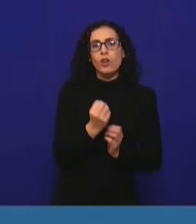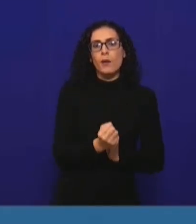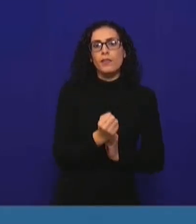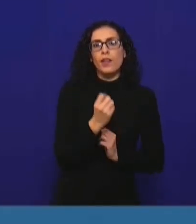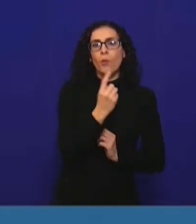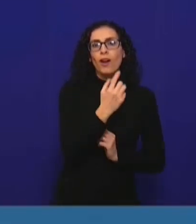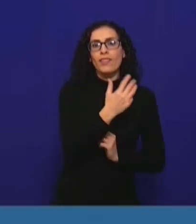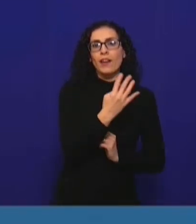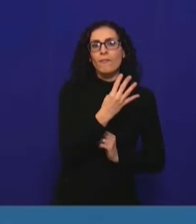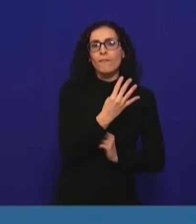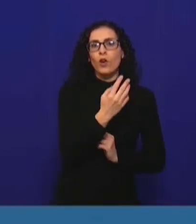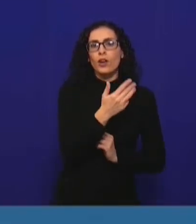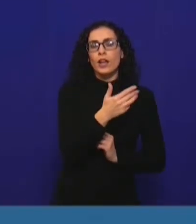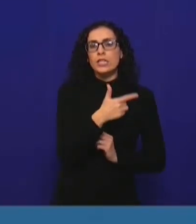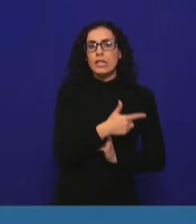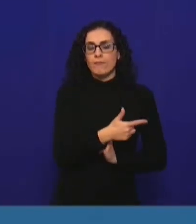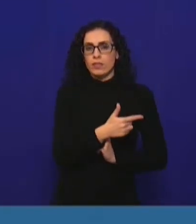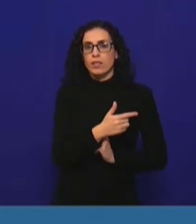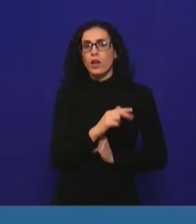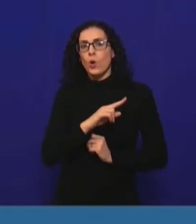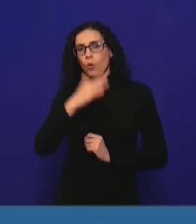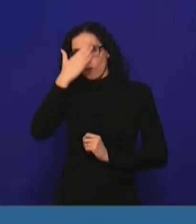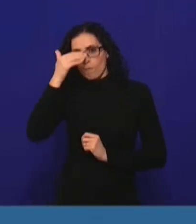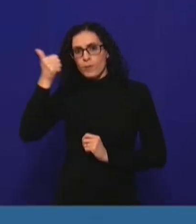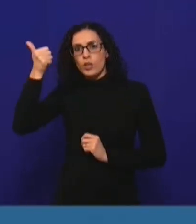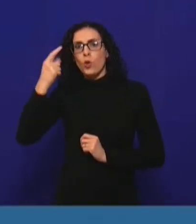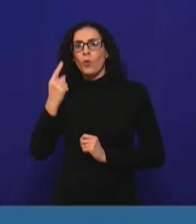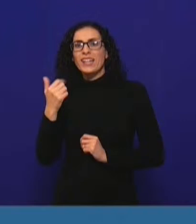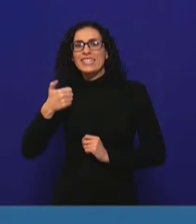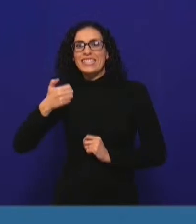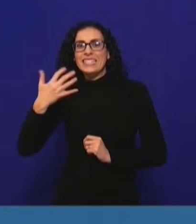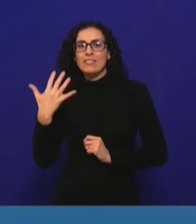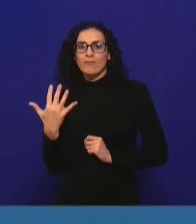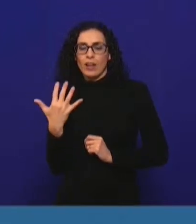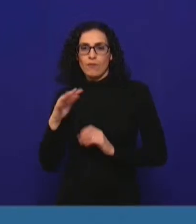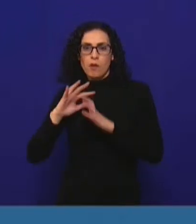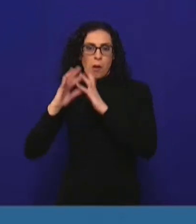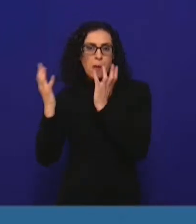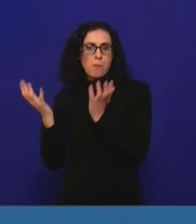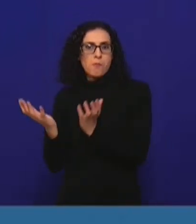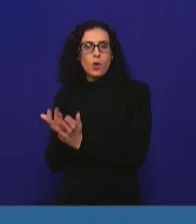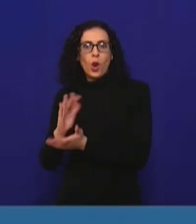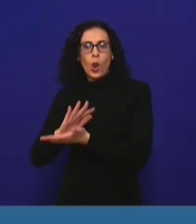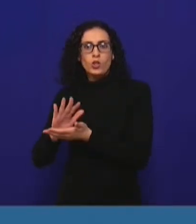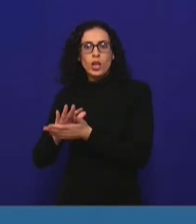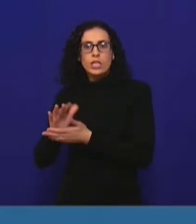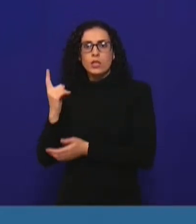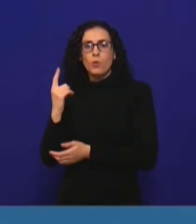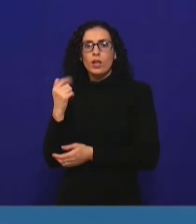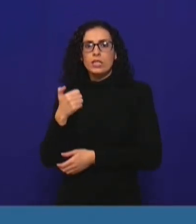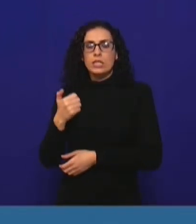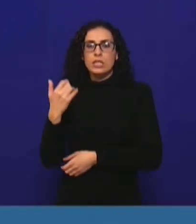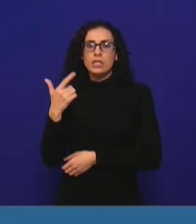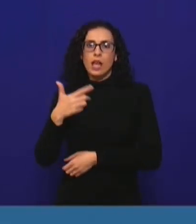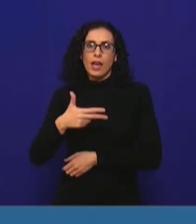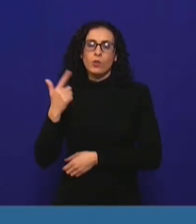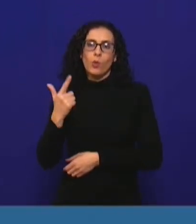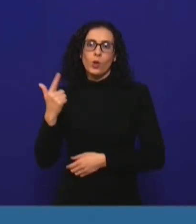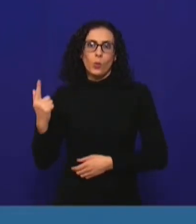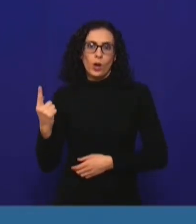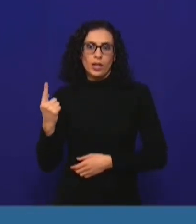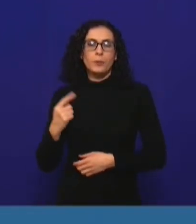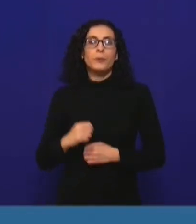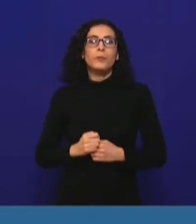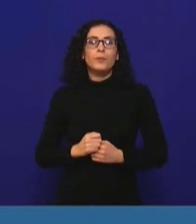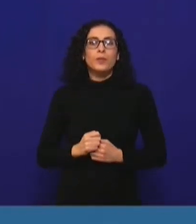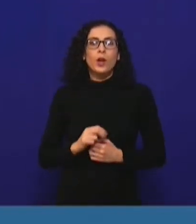19,497, kellna 165 recoveries u allura t-total ta' recoveries kien ta' 16,811 u